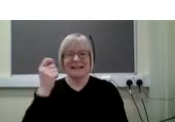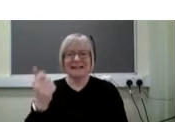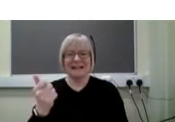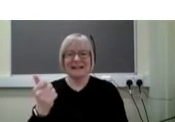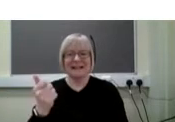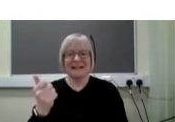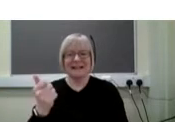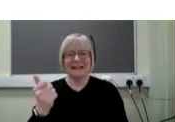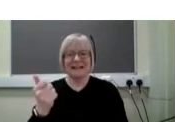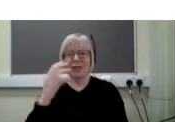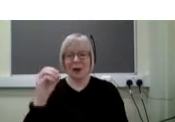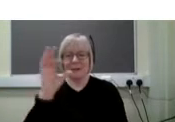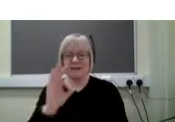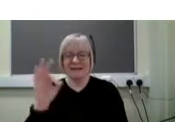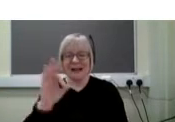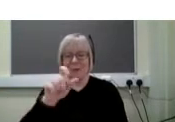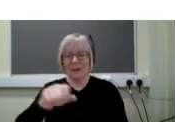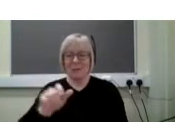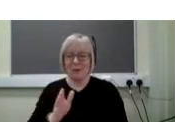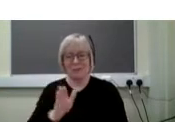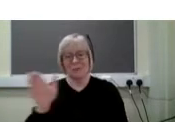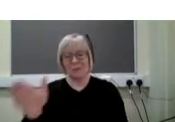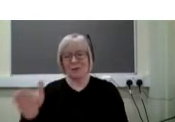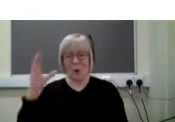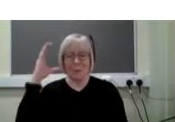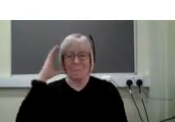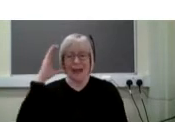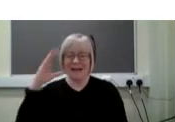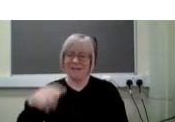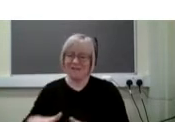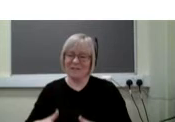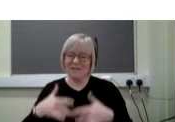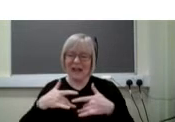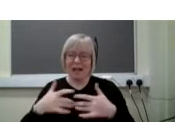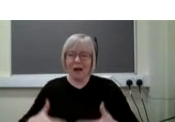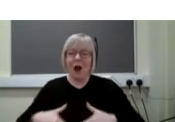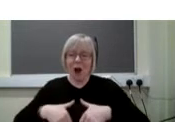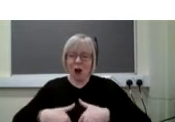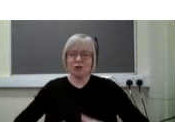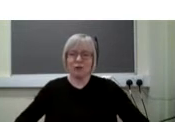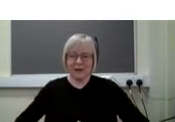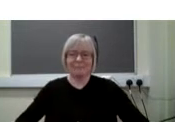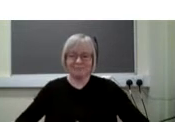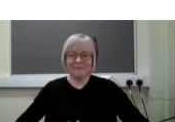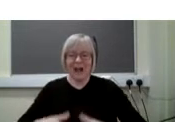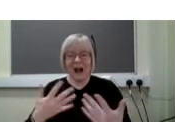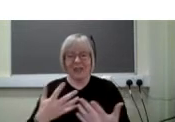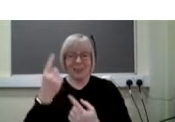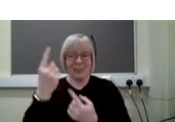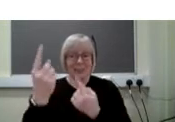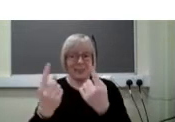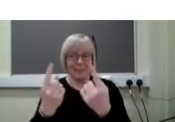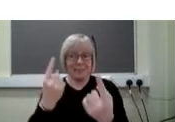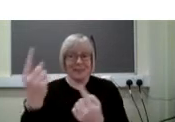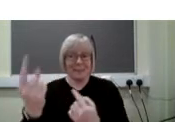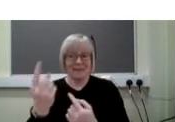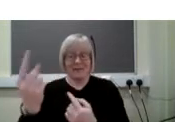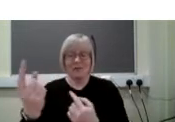still going to bed hungry, or reported going to bed hungry, either themselves or somebody else in their